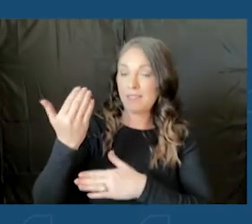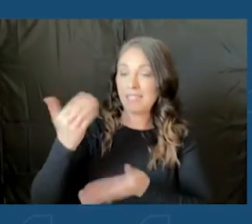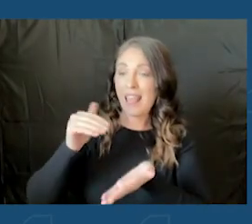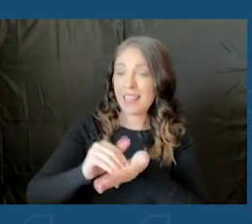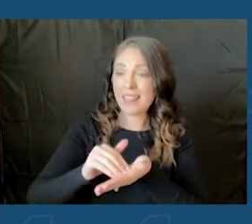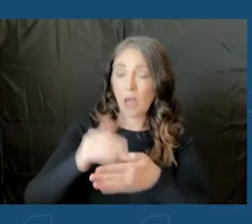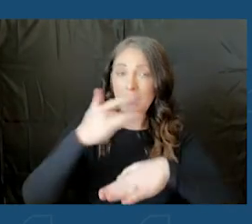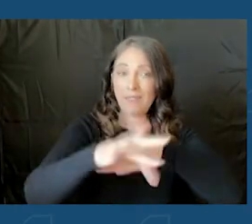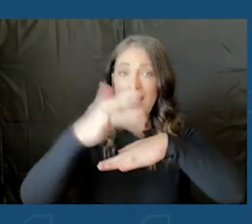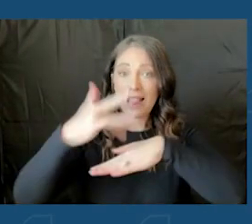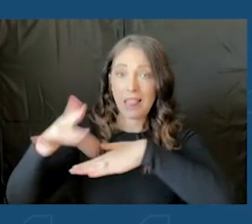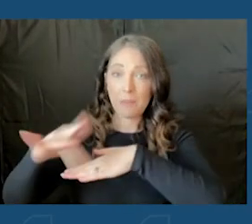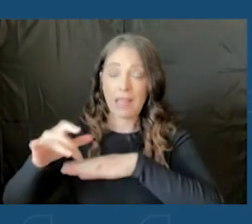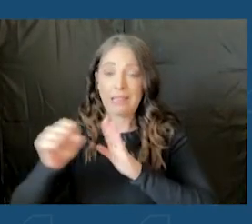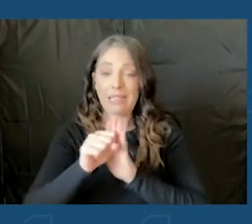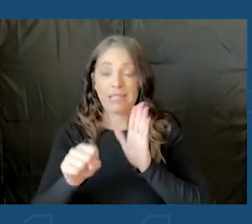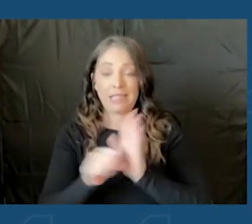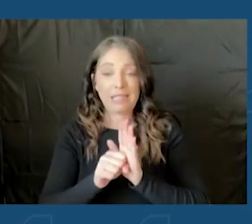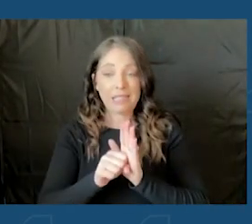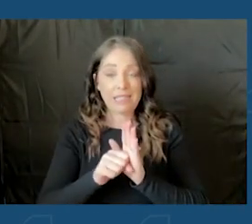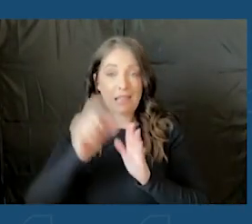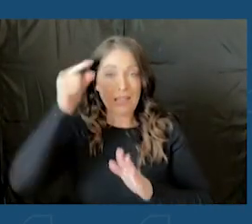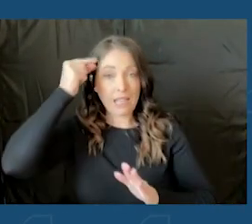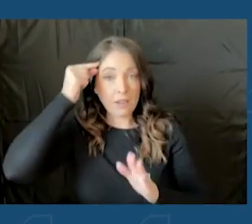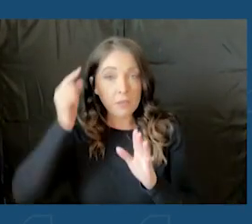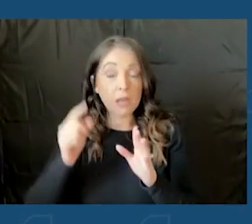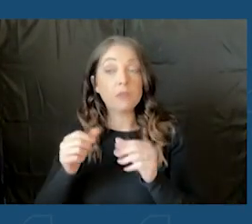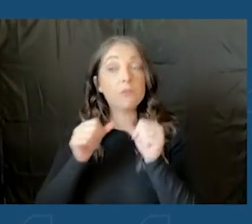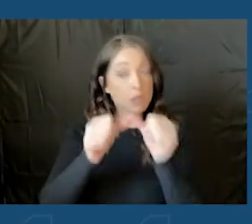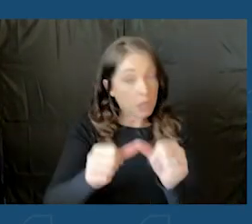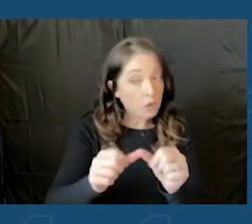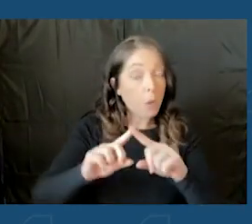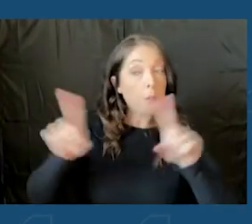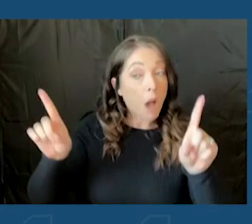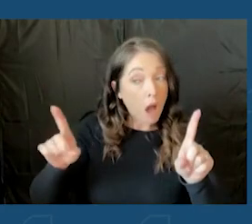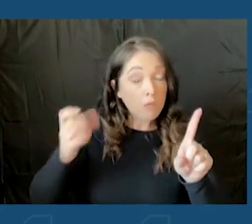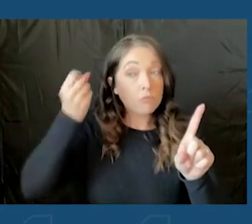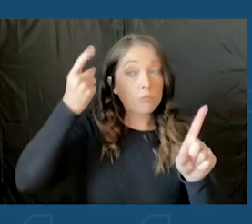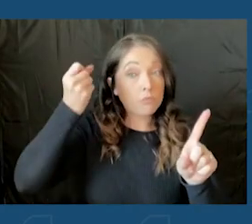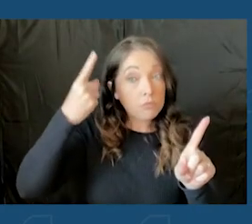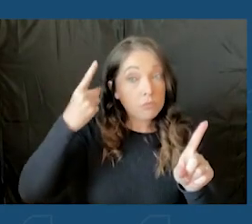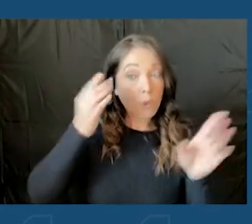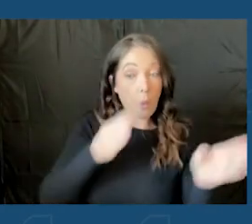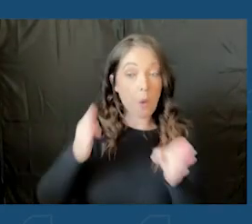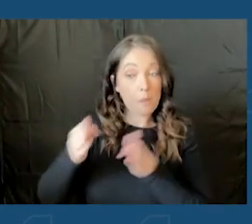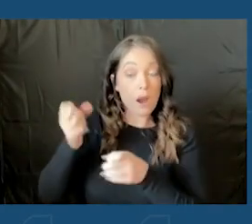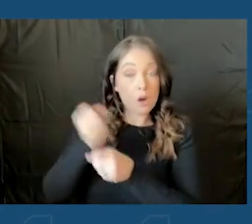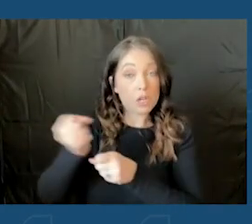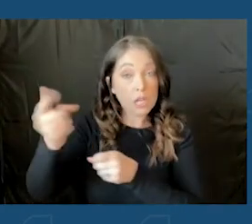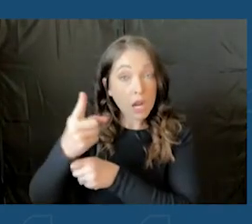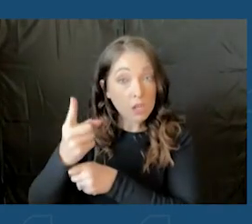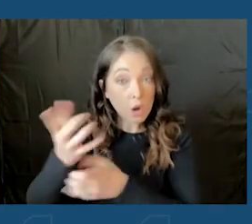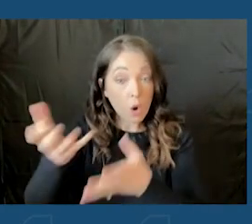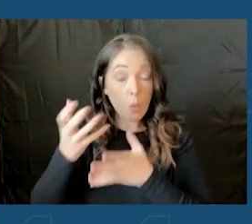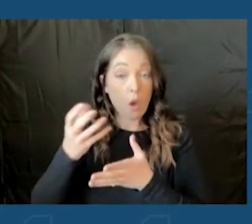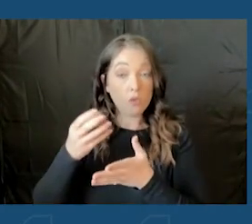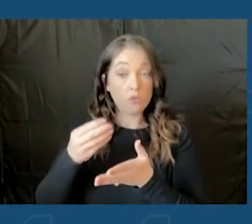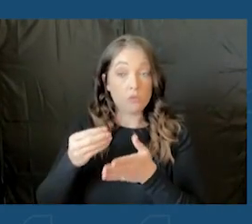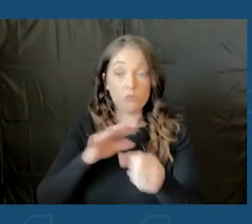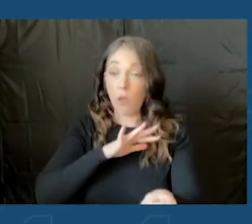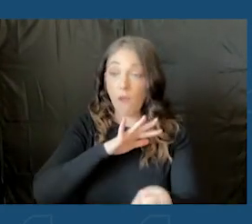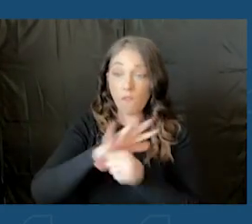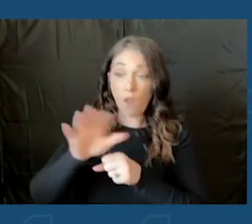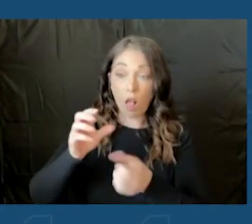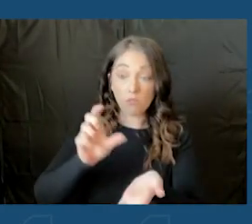government. Continue, but as you prepare for next year, because we were able to fully fund everything that we targeted this